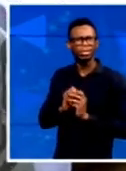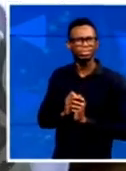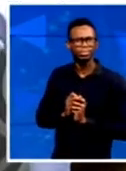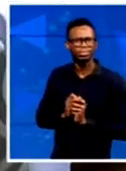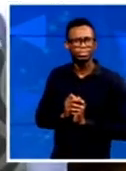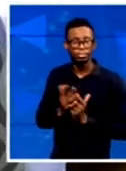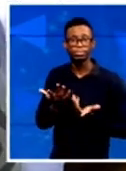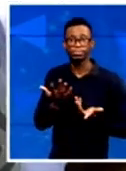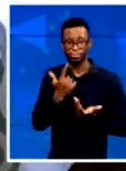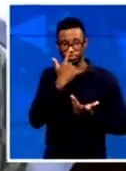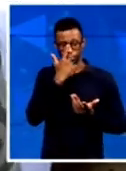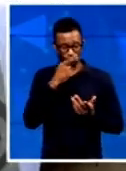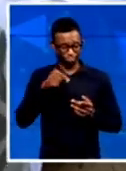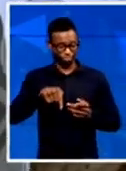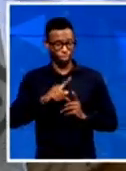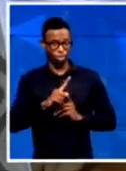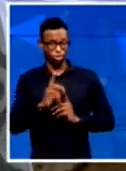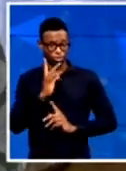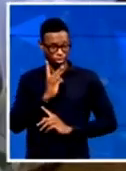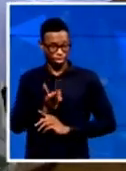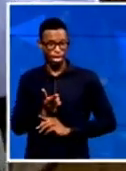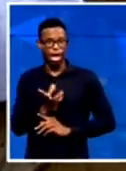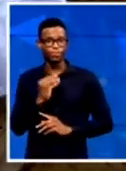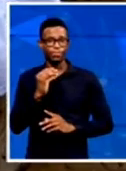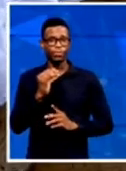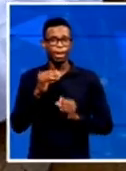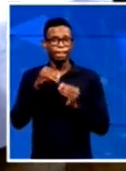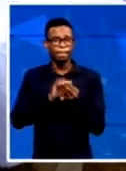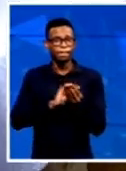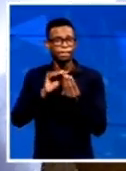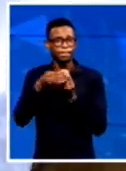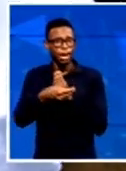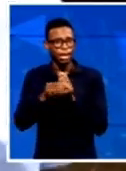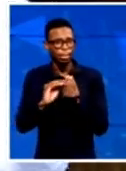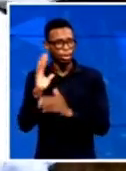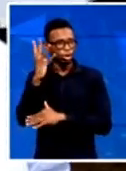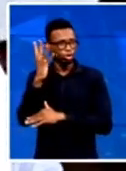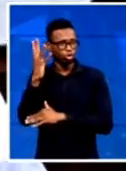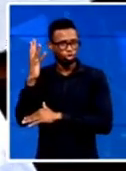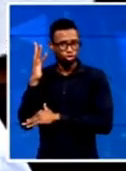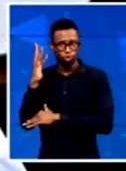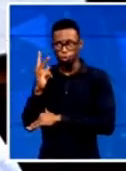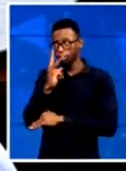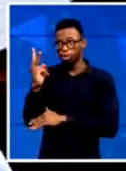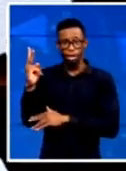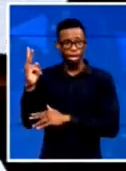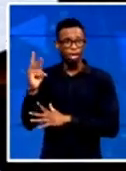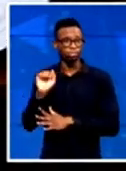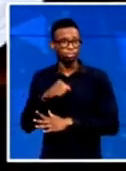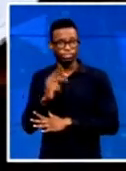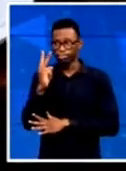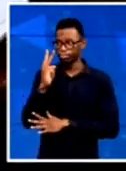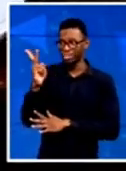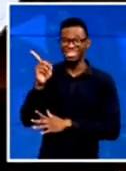as you saw, we've got the banana trees, the banana plants rather, that we sell to the community. We sell